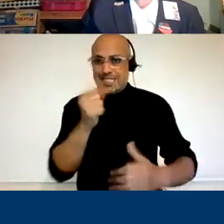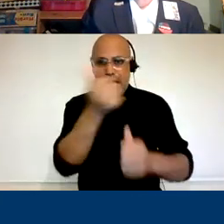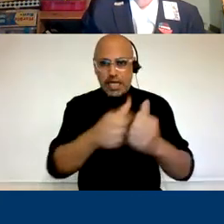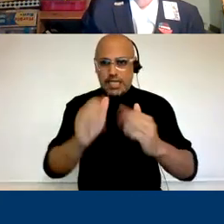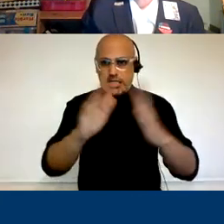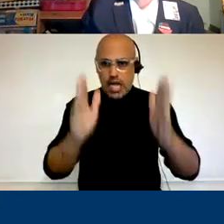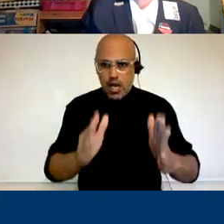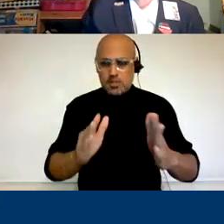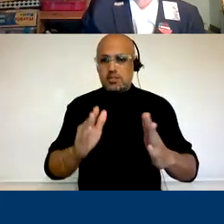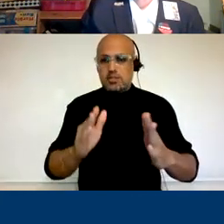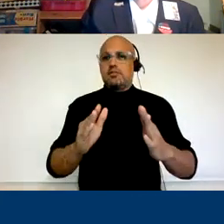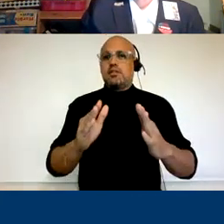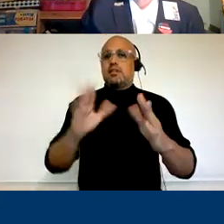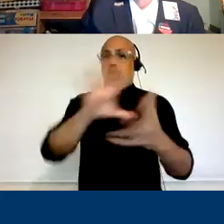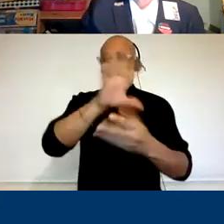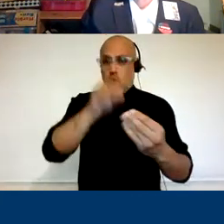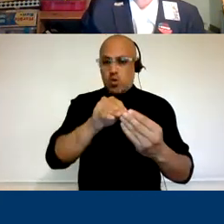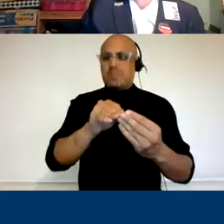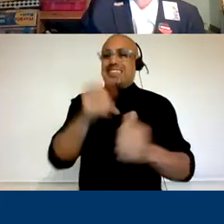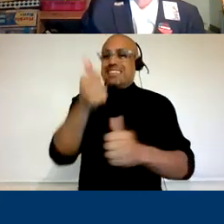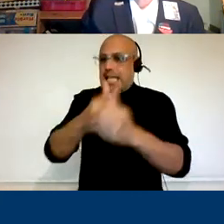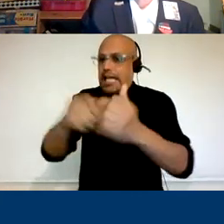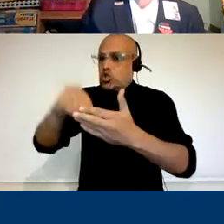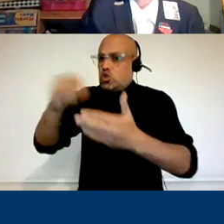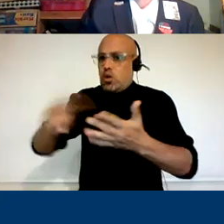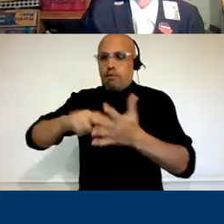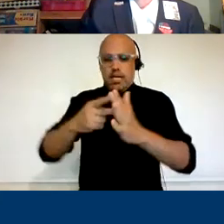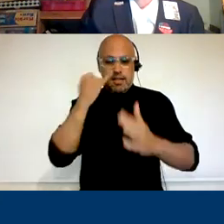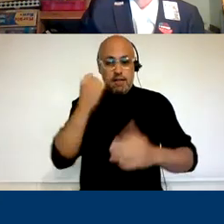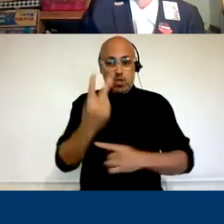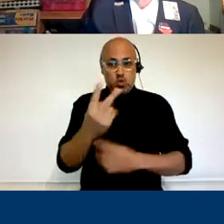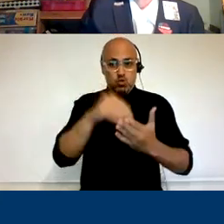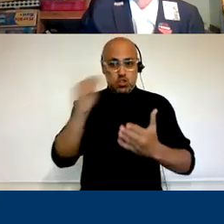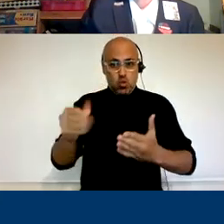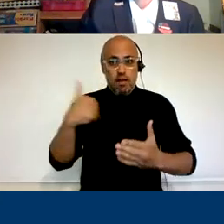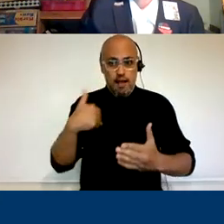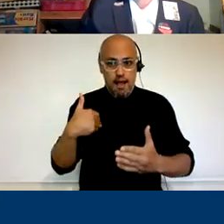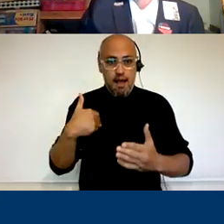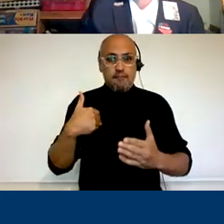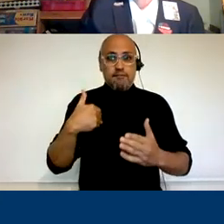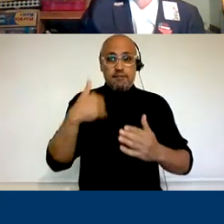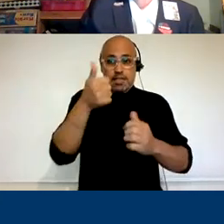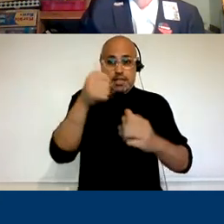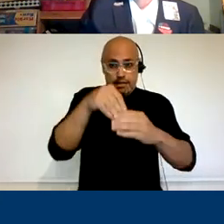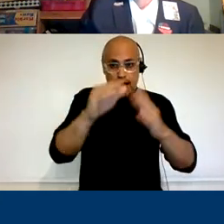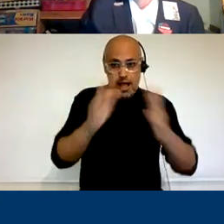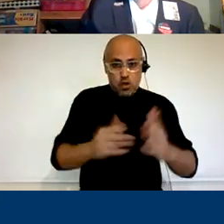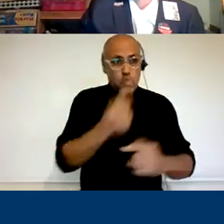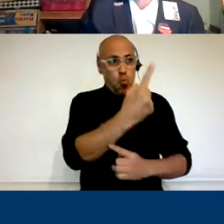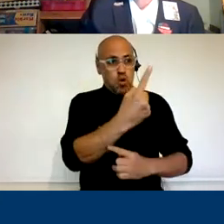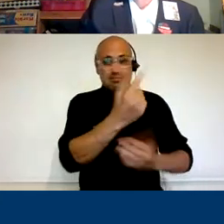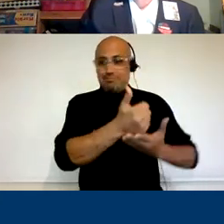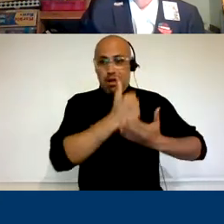per student. If 2 students living in the same household and one hotspot doesn't serve them because they have too